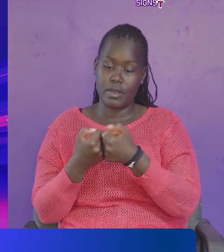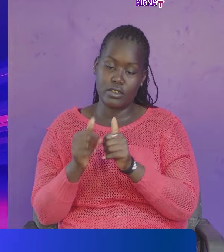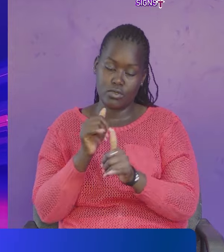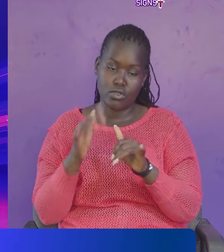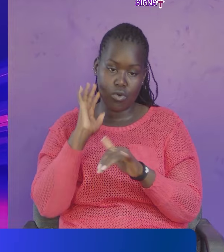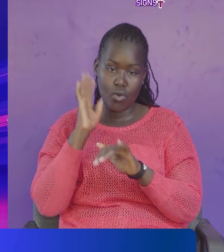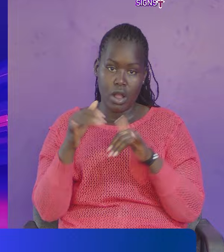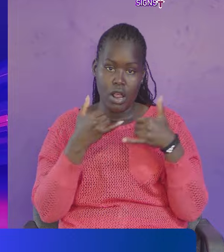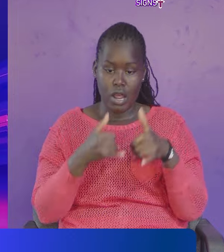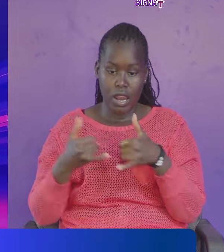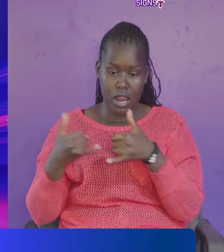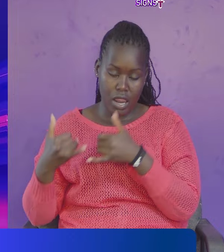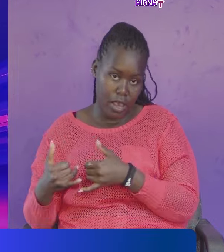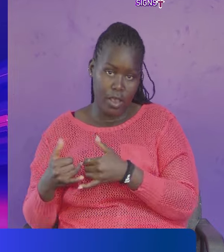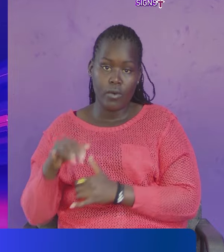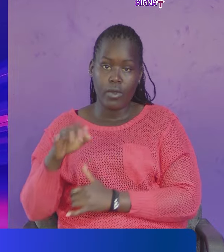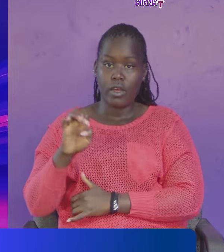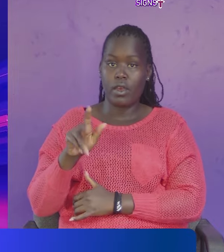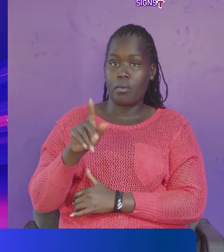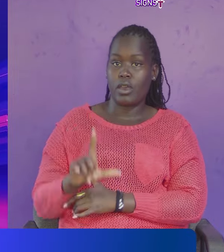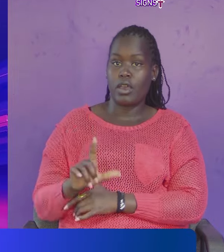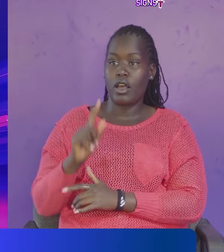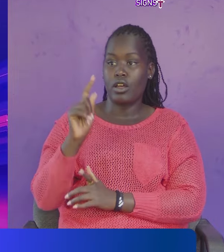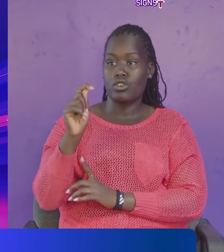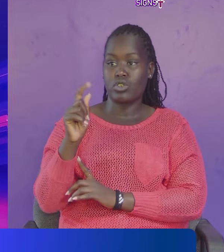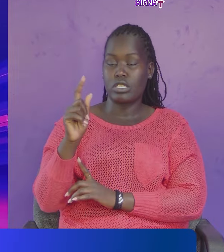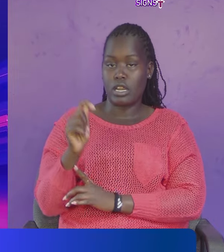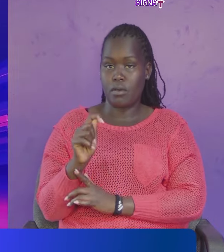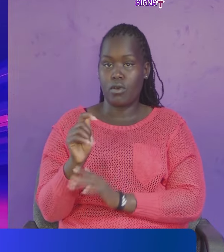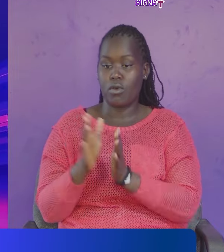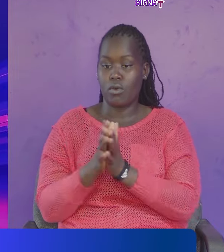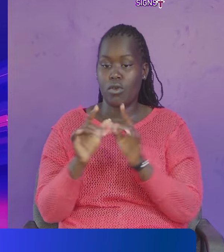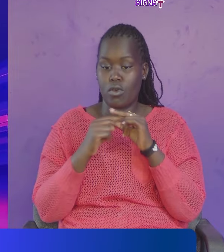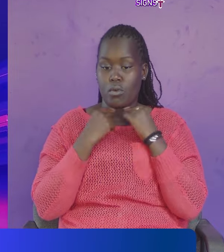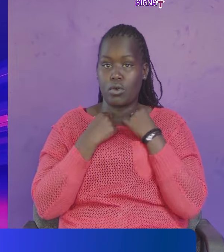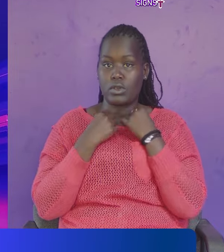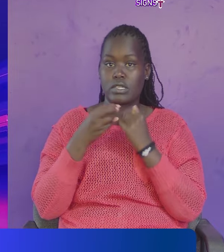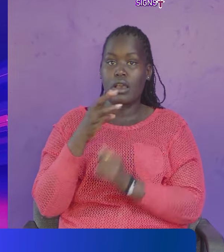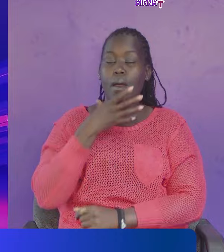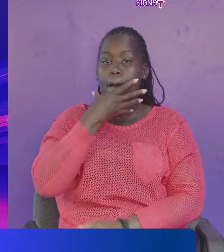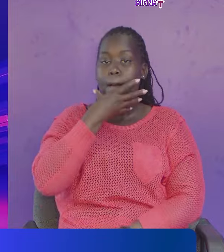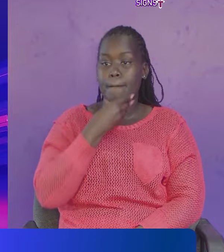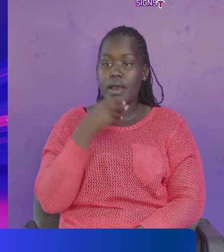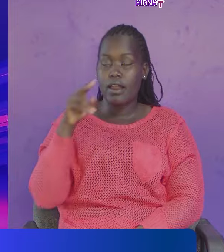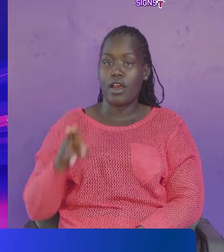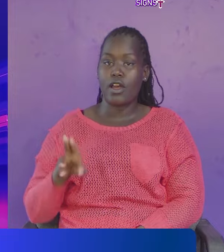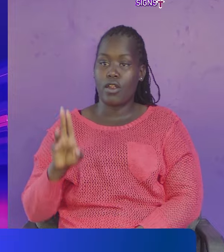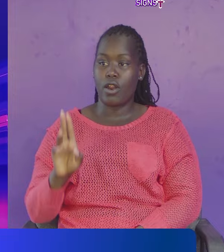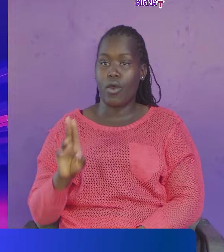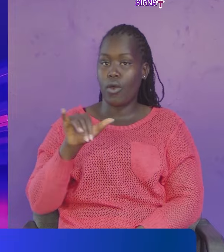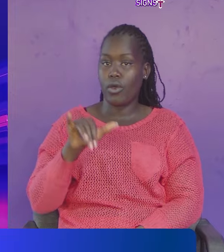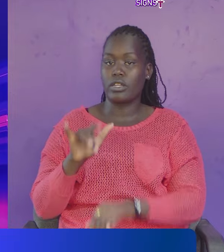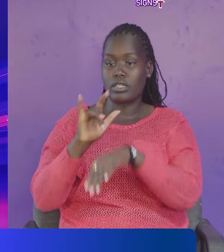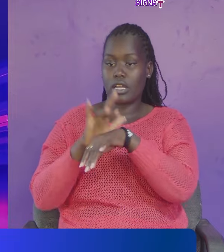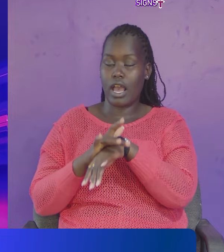weekend in the Premier League, and Tottenham Hotspurs is going to be hosting Manchester United, and that is the early